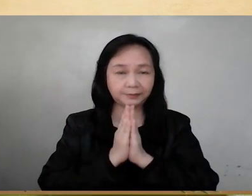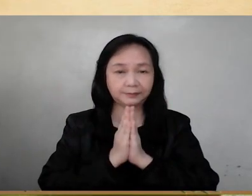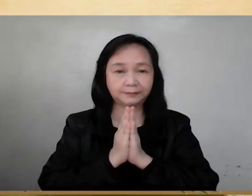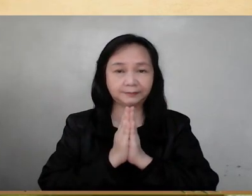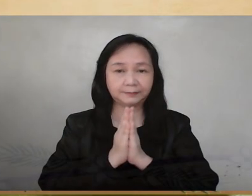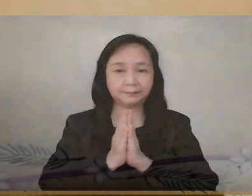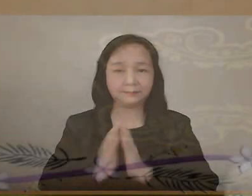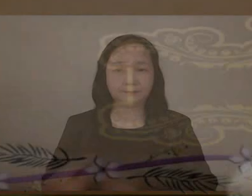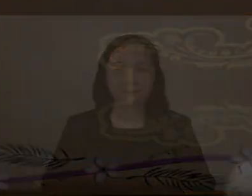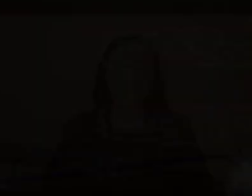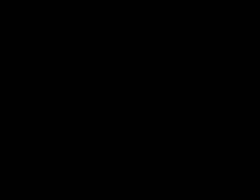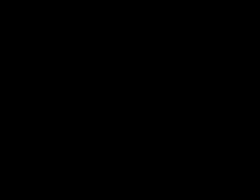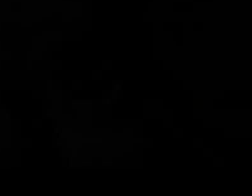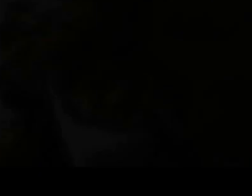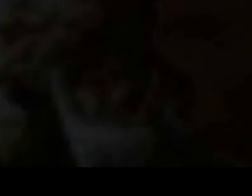Amen.